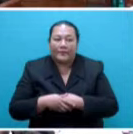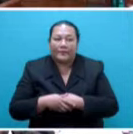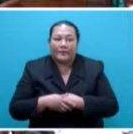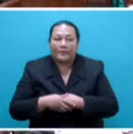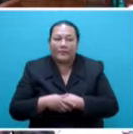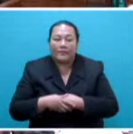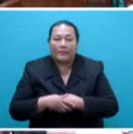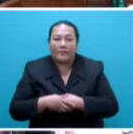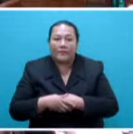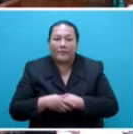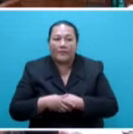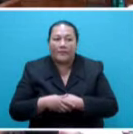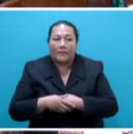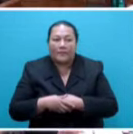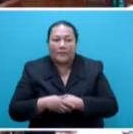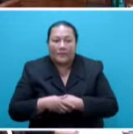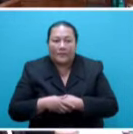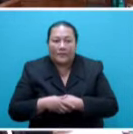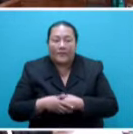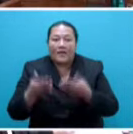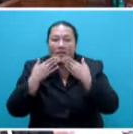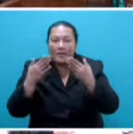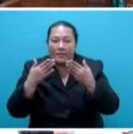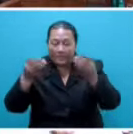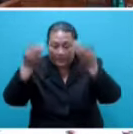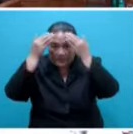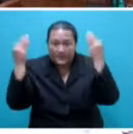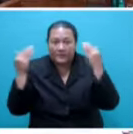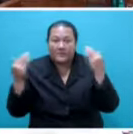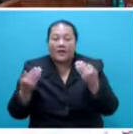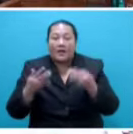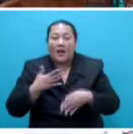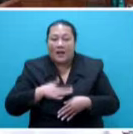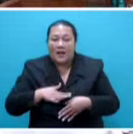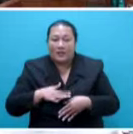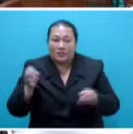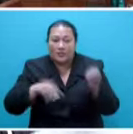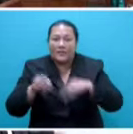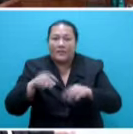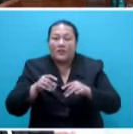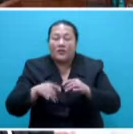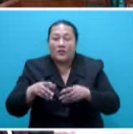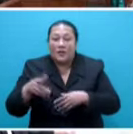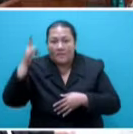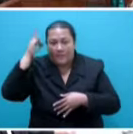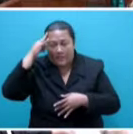Thank you, Tabuya, we have the floor. Mr. Speaker. So I rise to contribute to the motion on